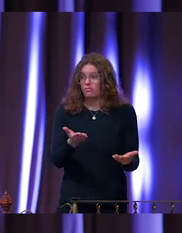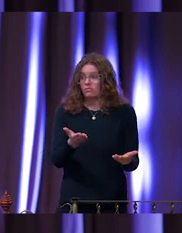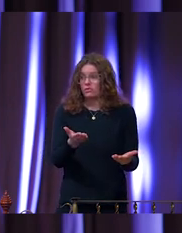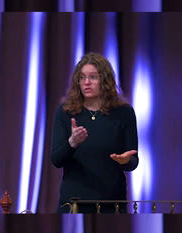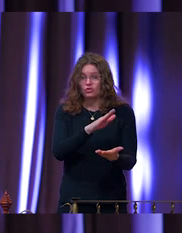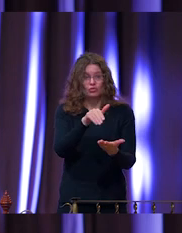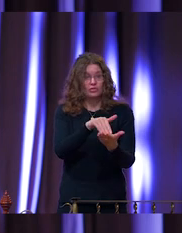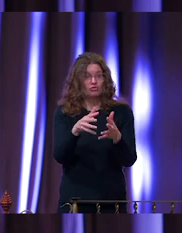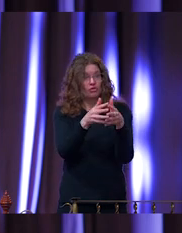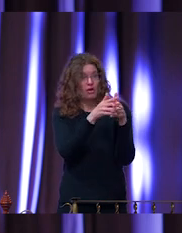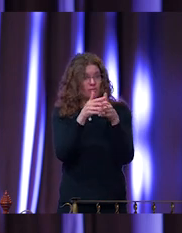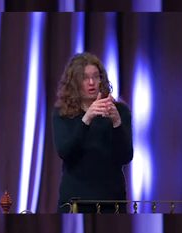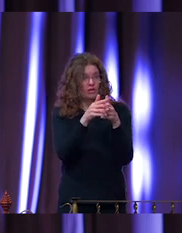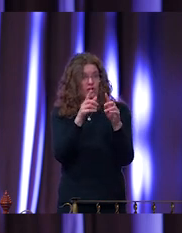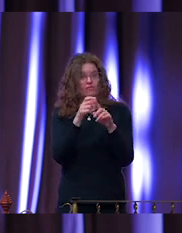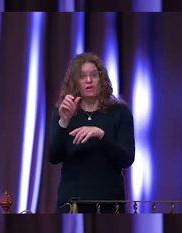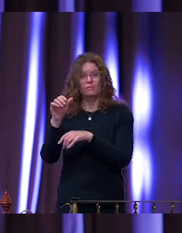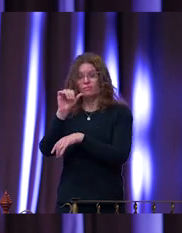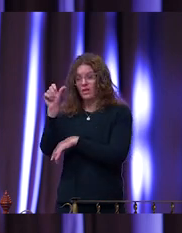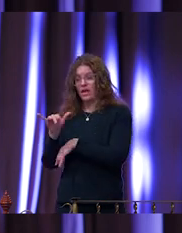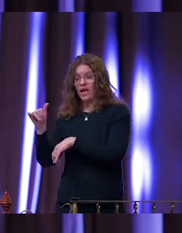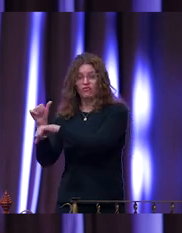Central America by African slaves.